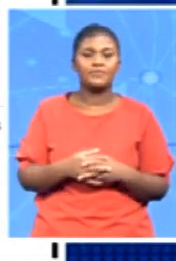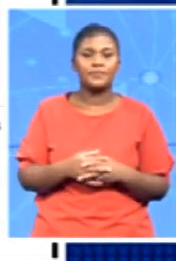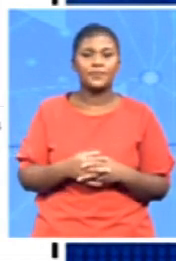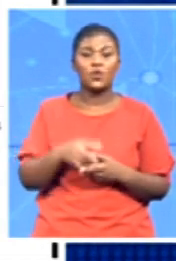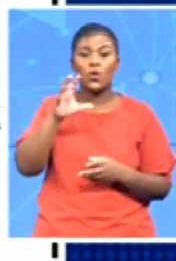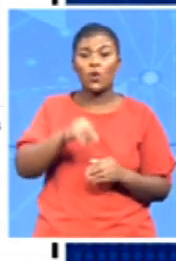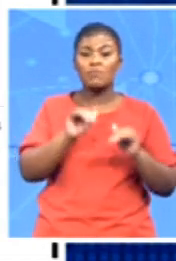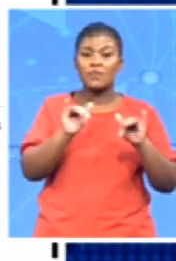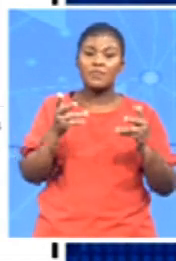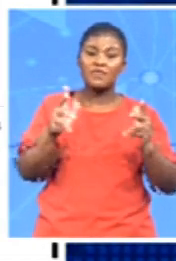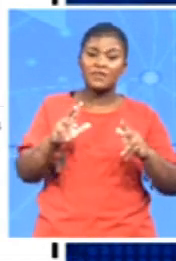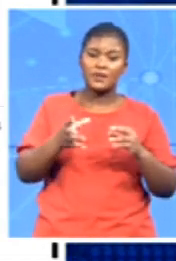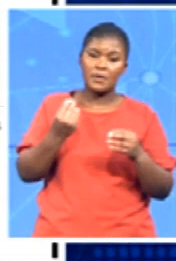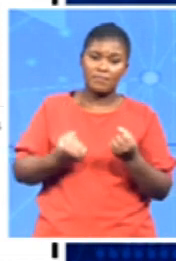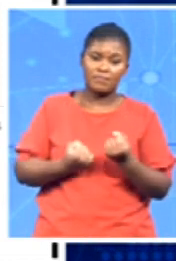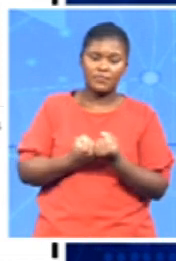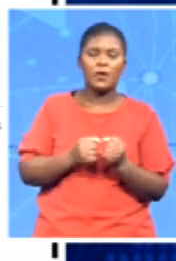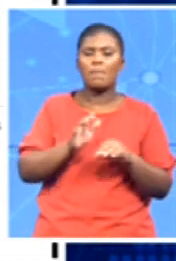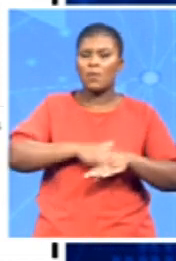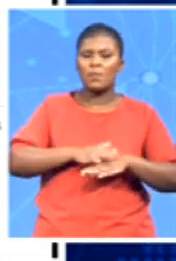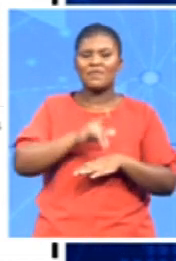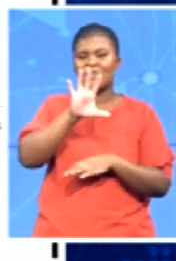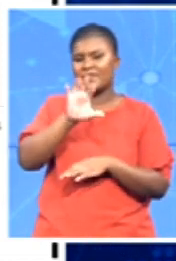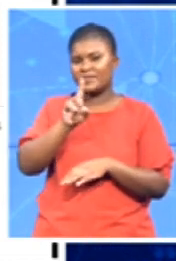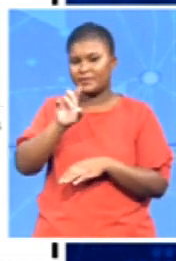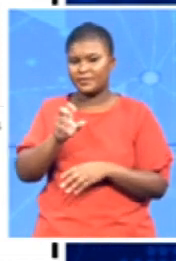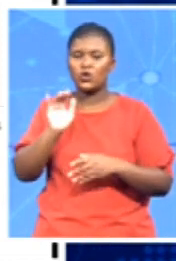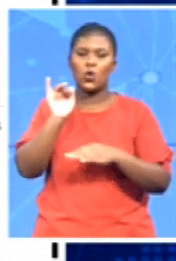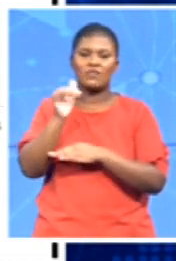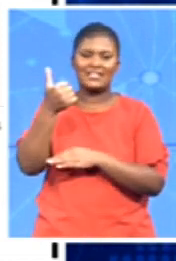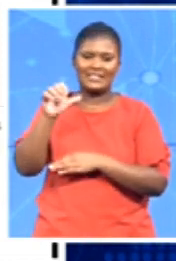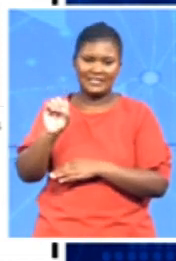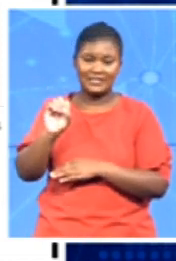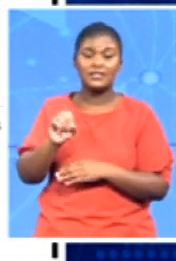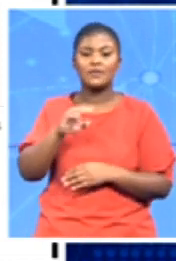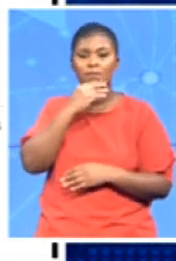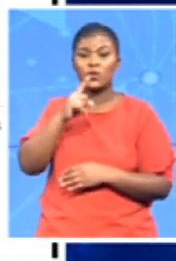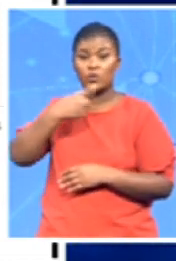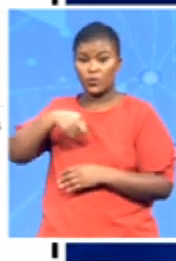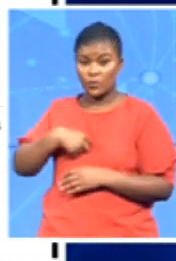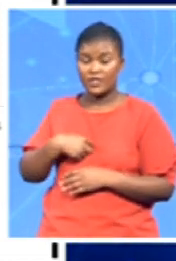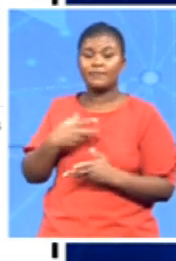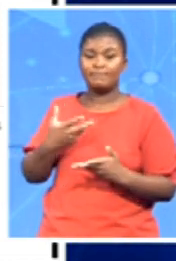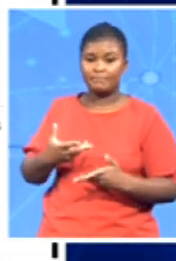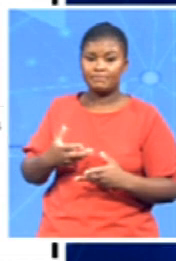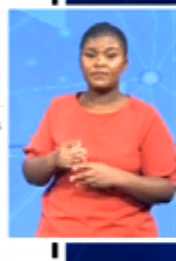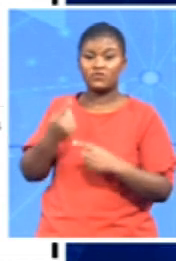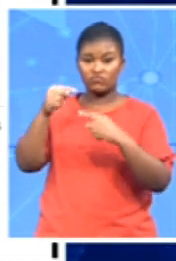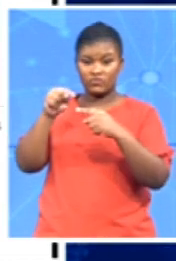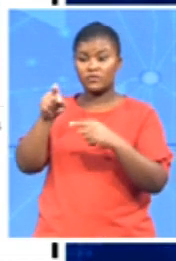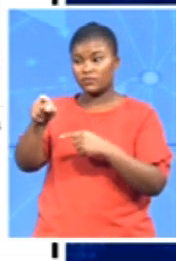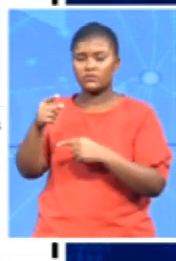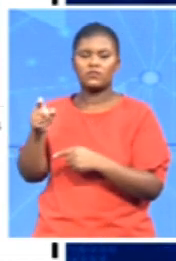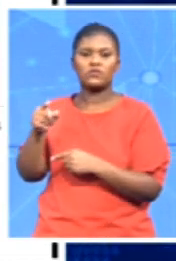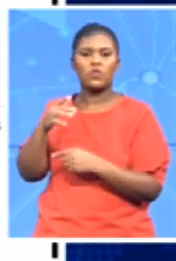than 50% of them are over the age of 60, which is exactly the target group that we want to reach more than others